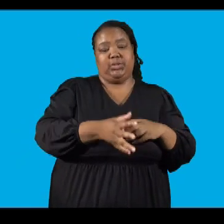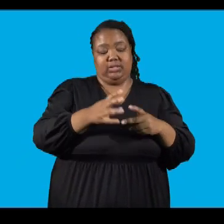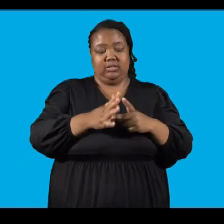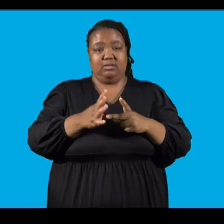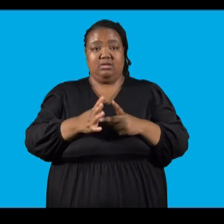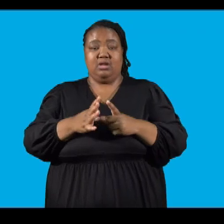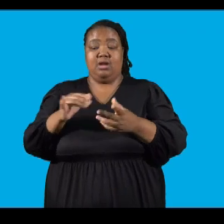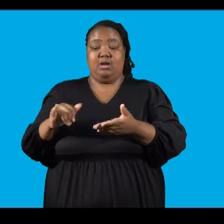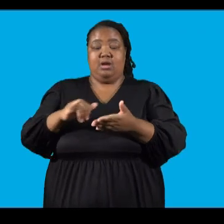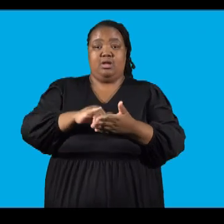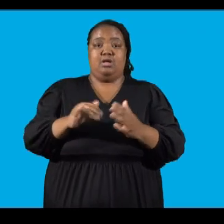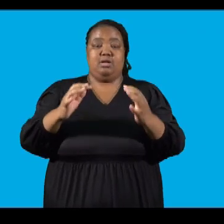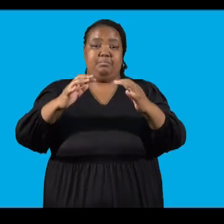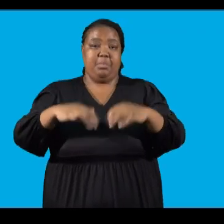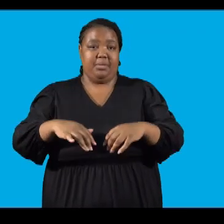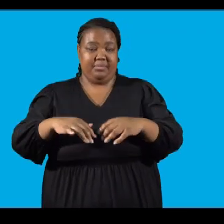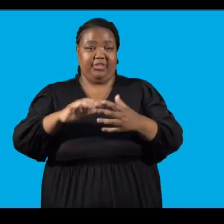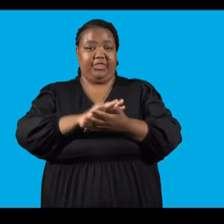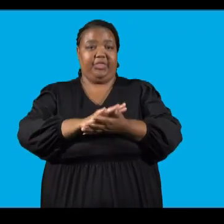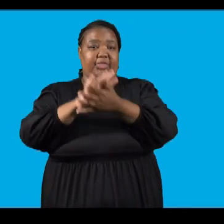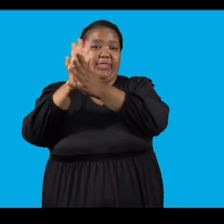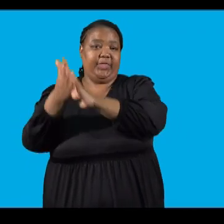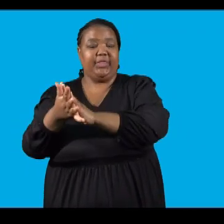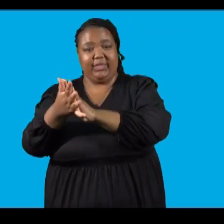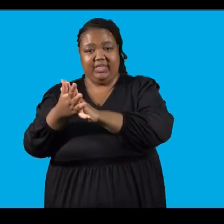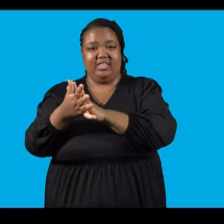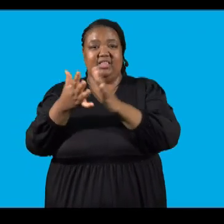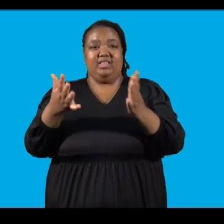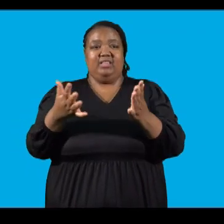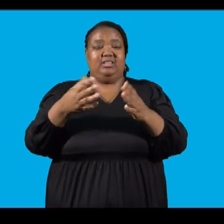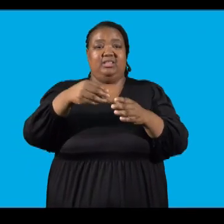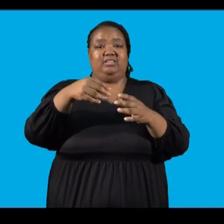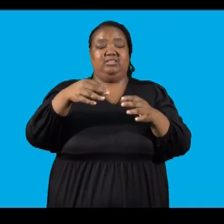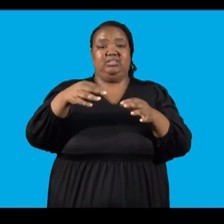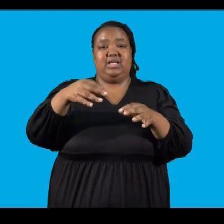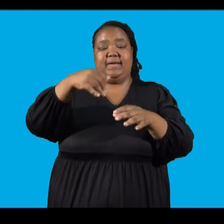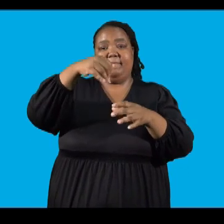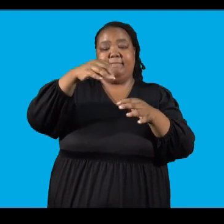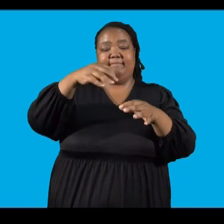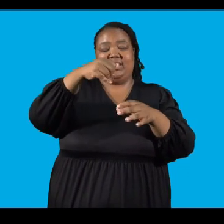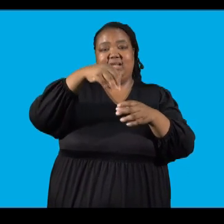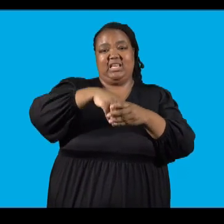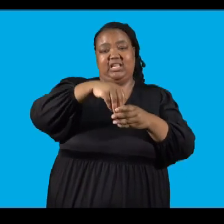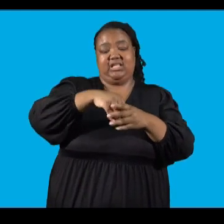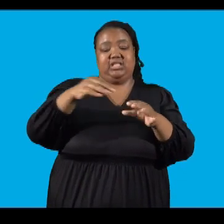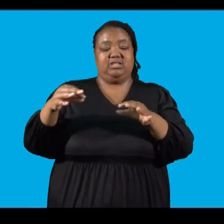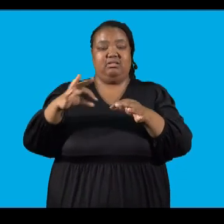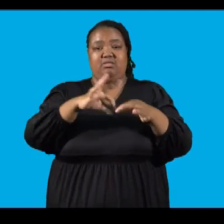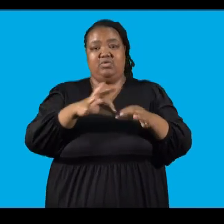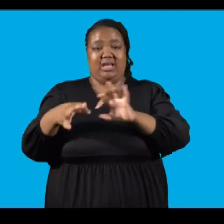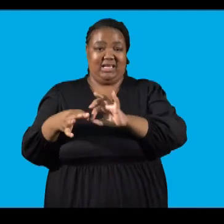collapses. Number 2, the collapse of the airline would disrupt these these interconnected supply